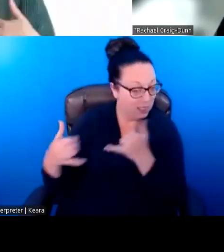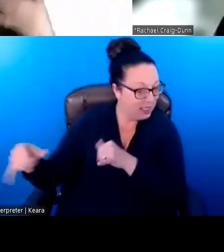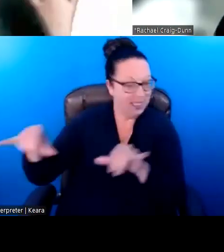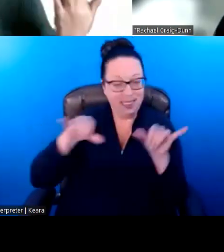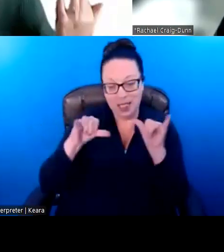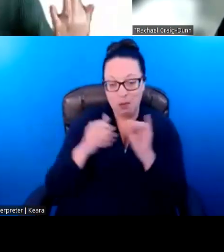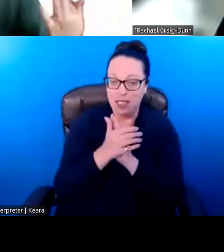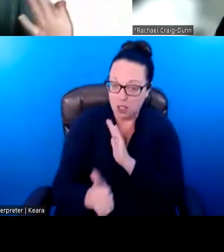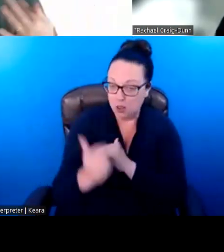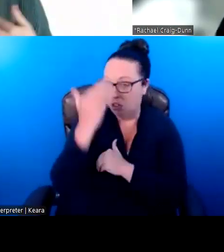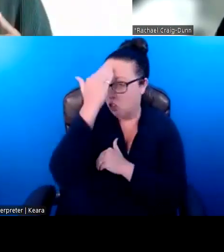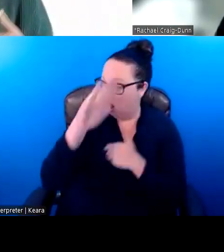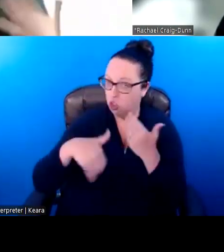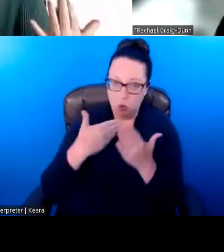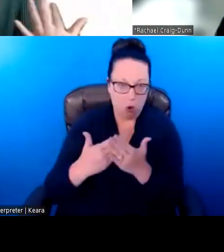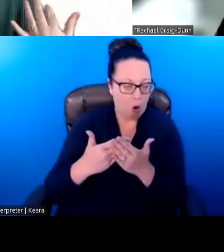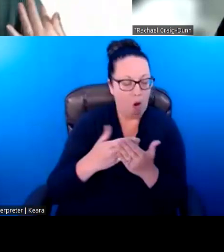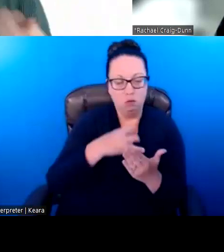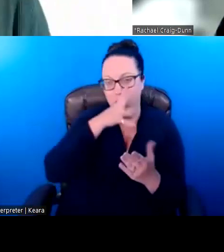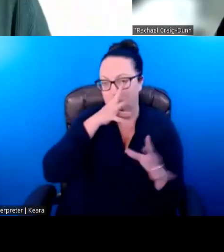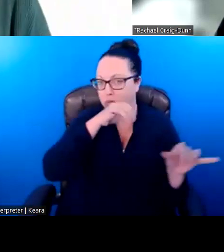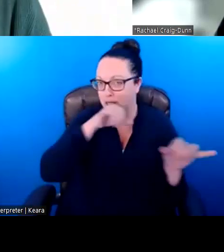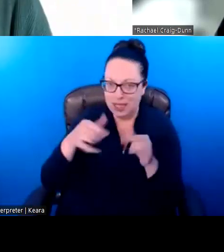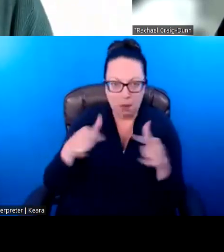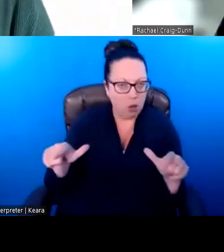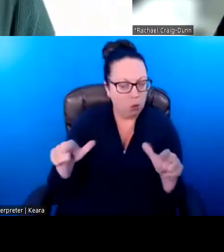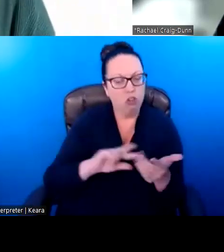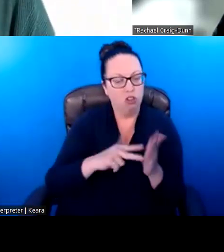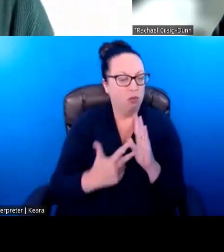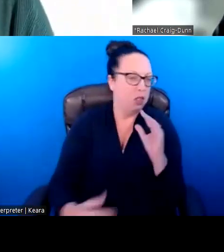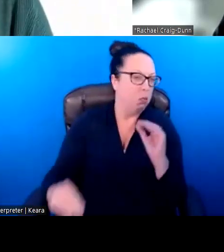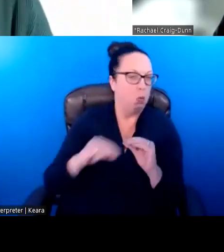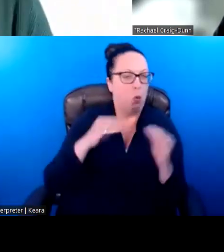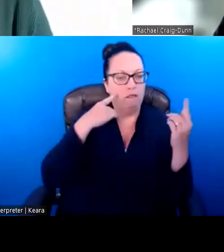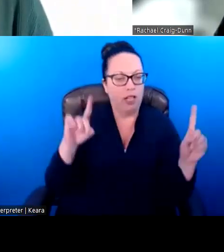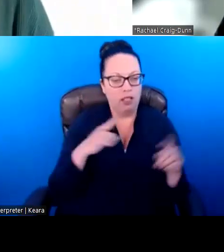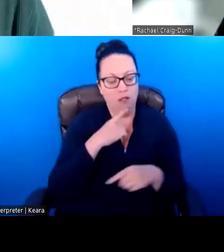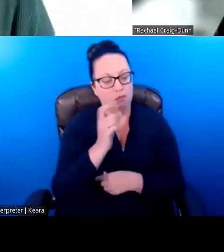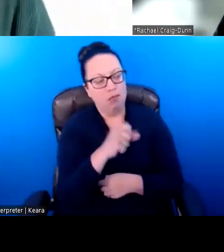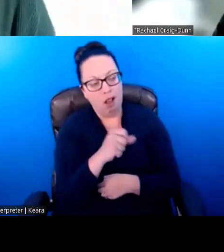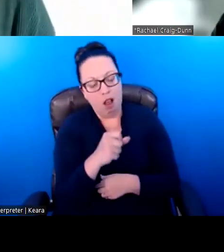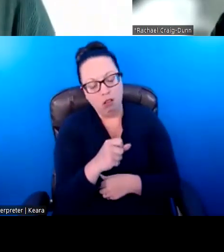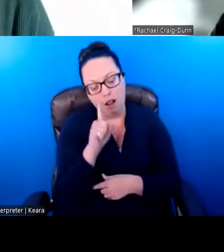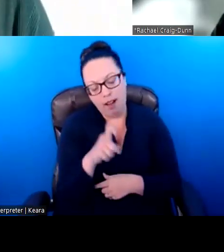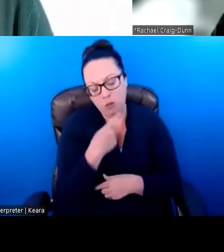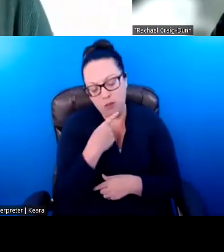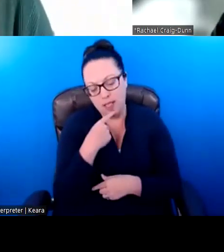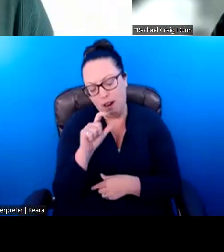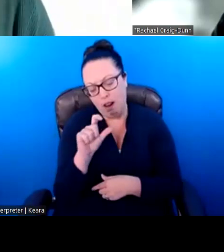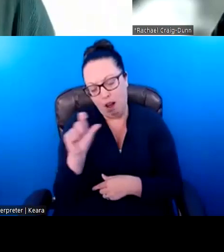on the same page, speaking the same language. We're just so much more effective. And I have to say, the other day I